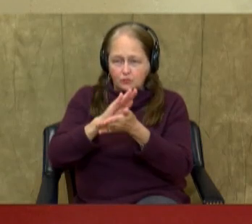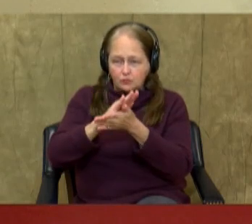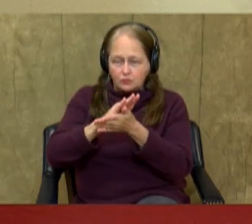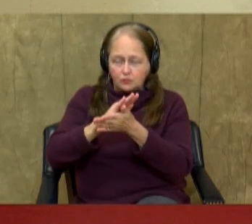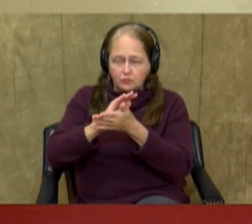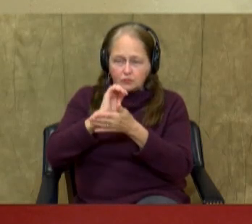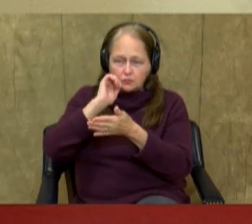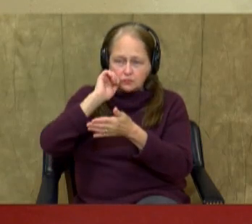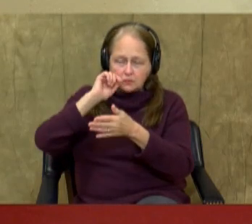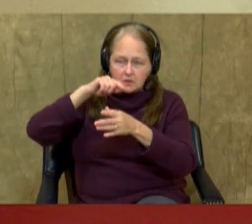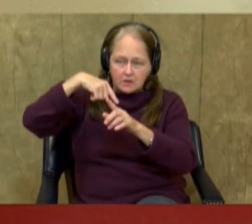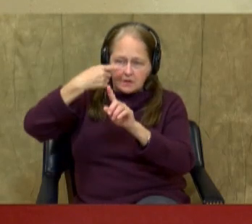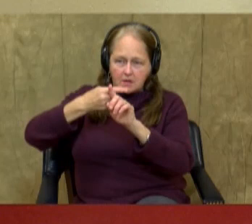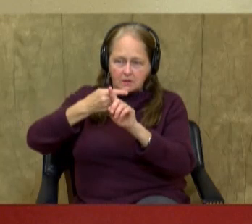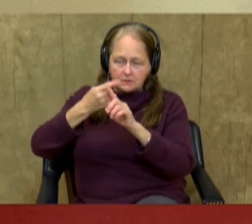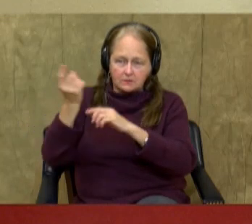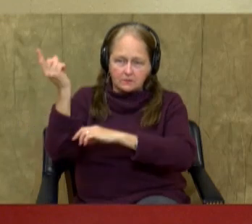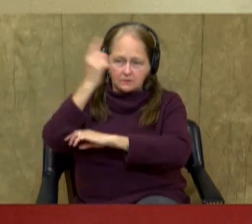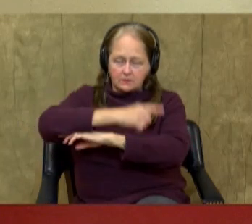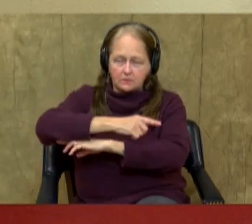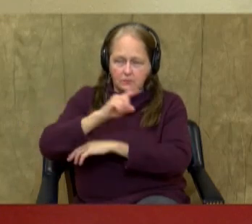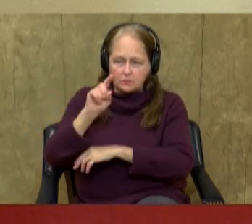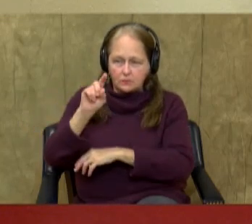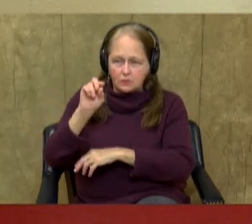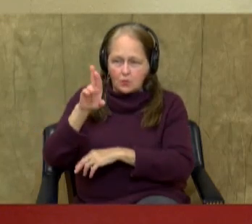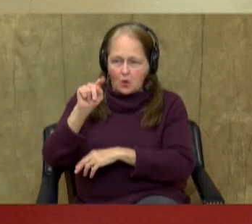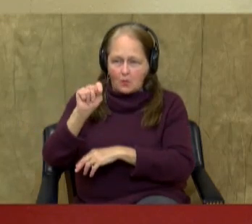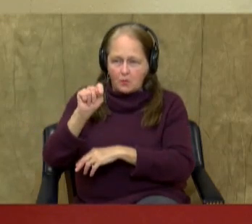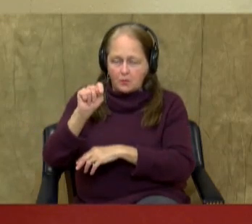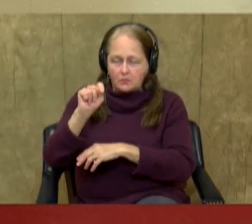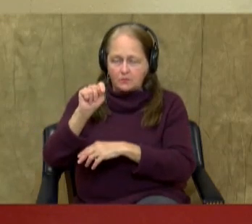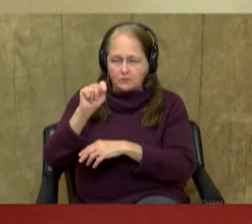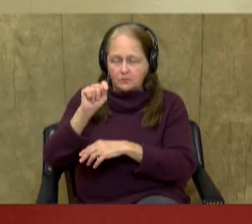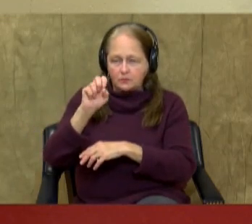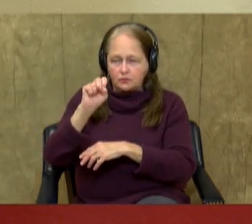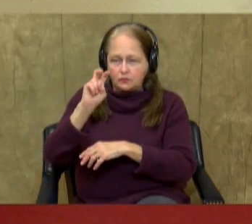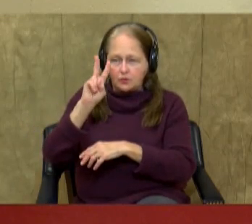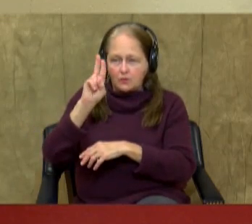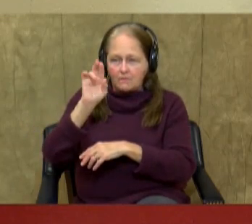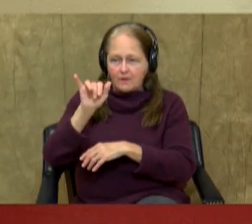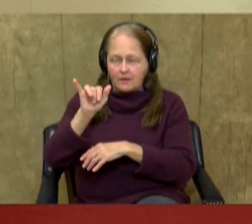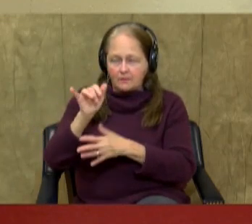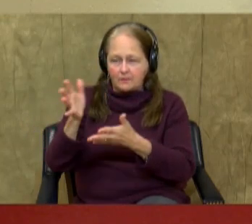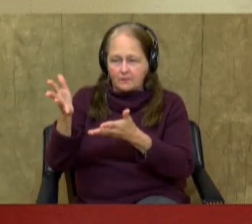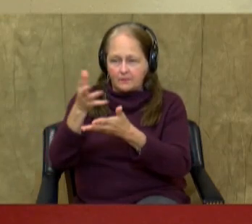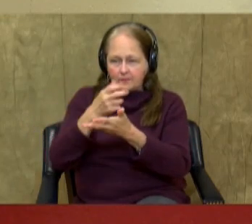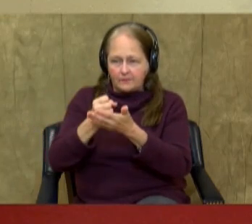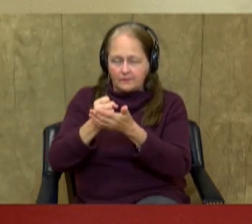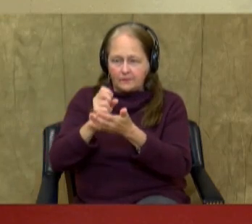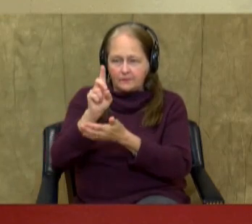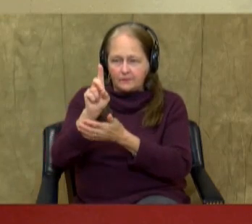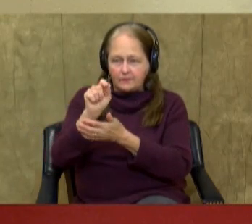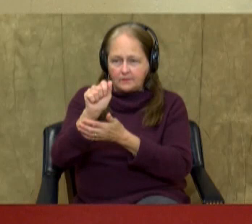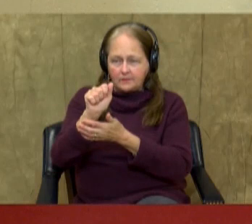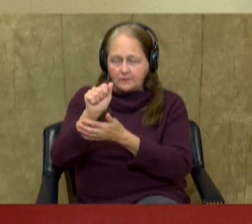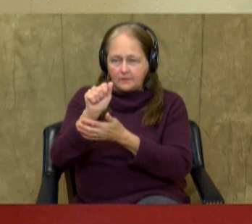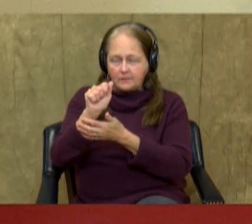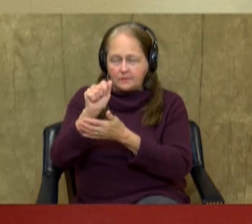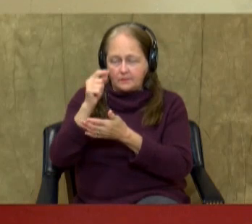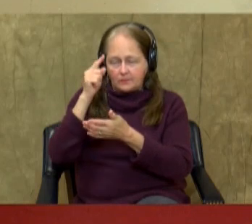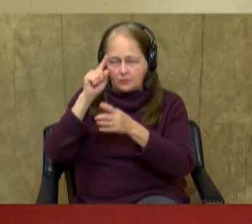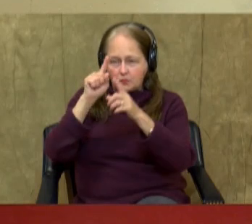next day? Robert took a survey of 29 sixth graders and collected the following data to answer